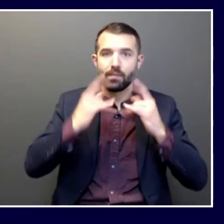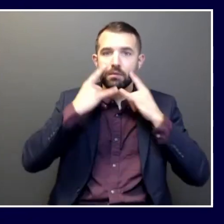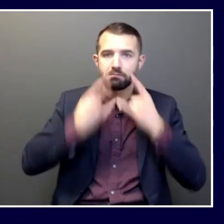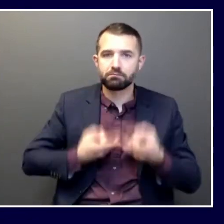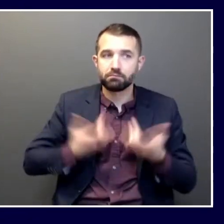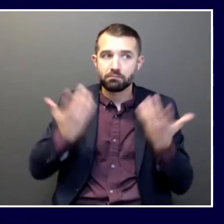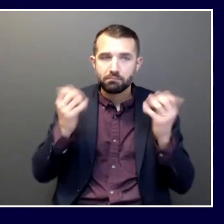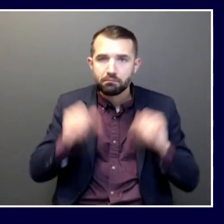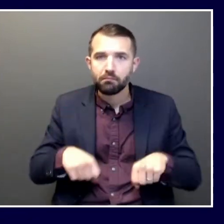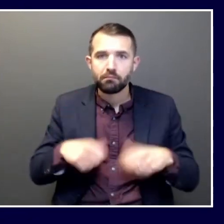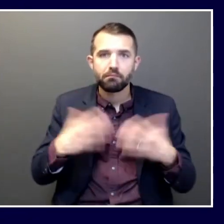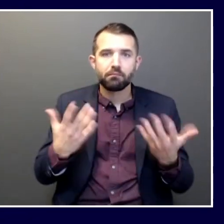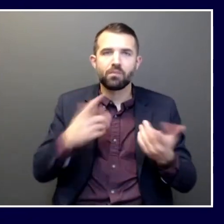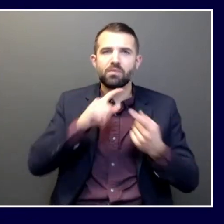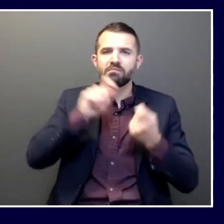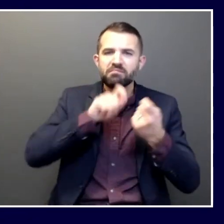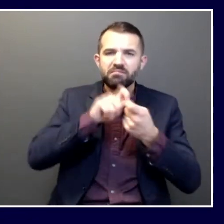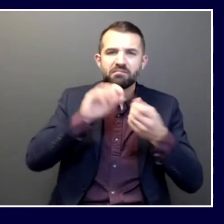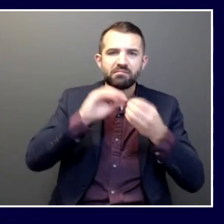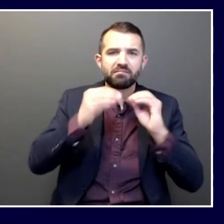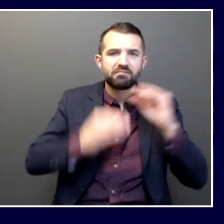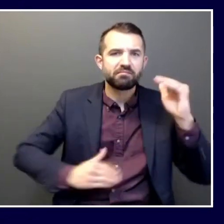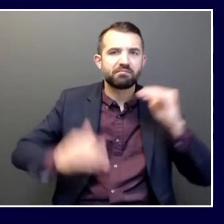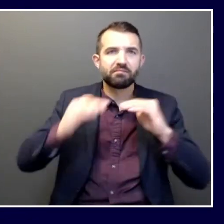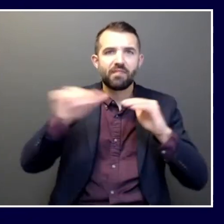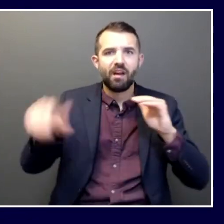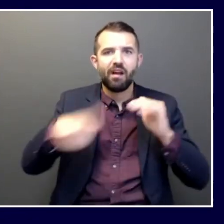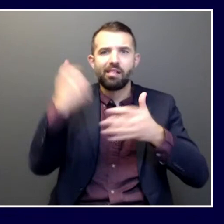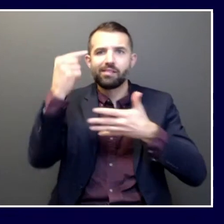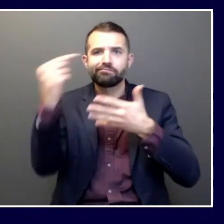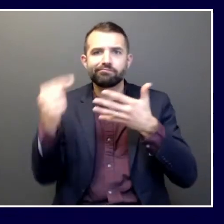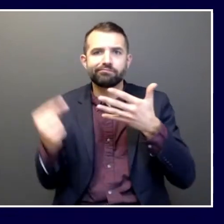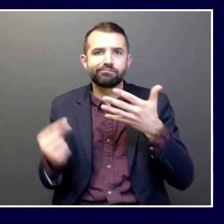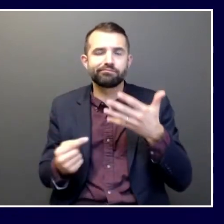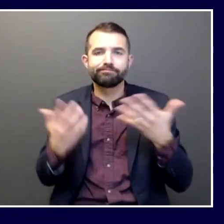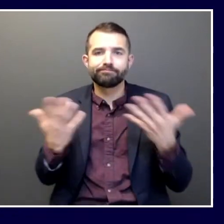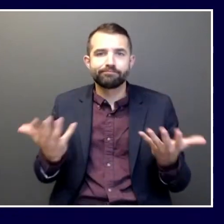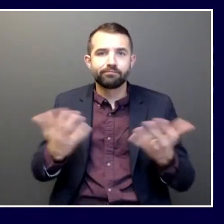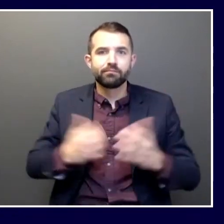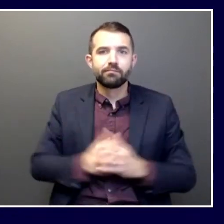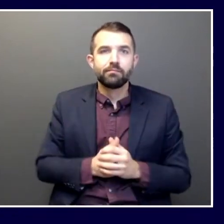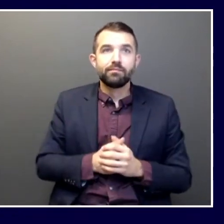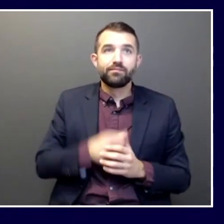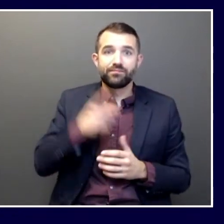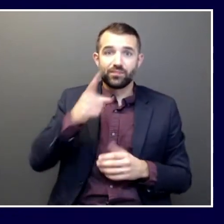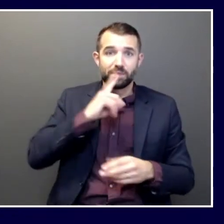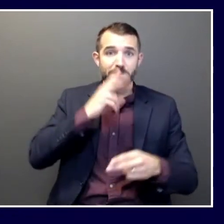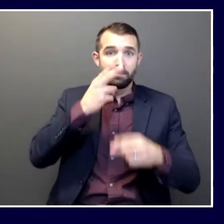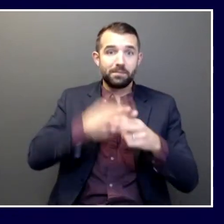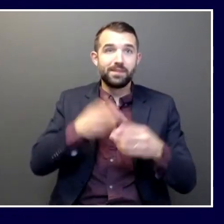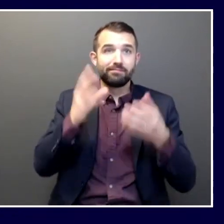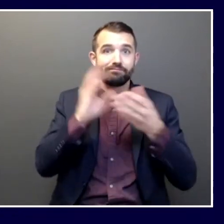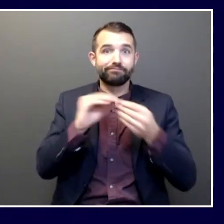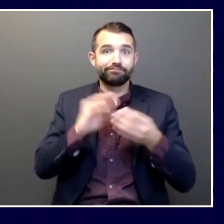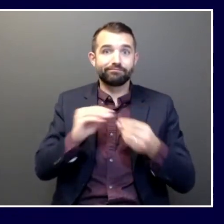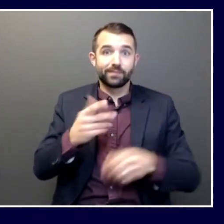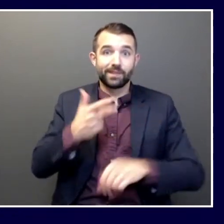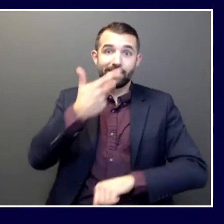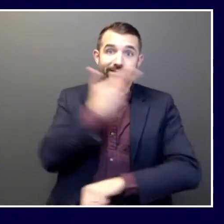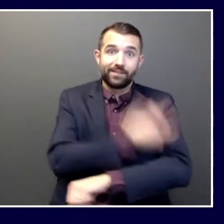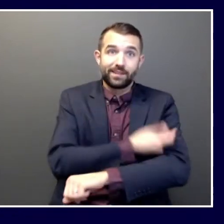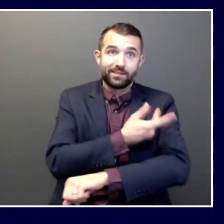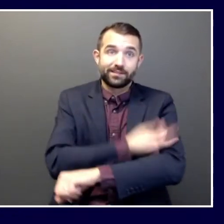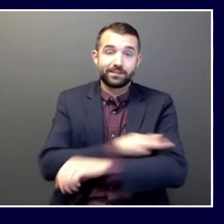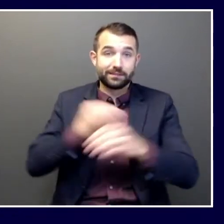masking, one potential metric is what you noted, which is the vaccination rate in the school. Maybe